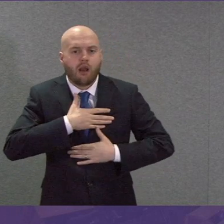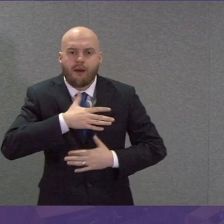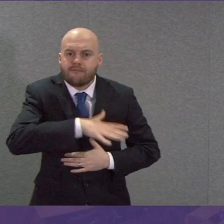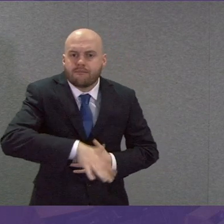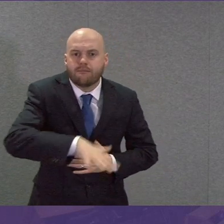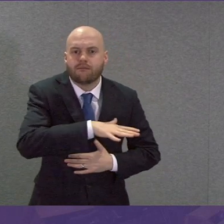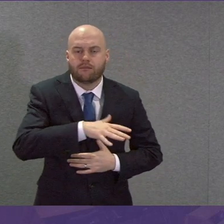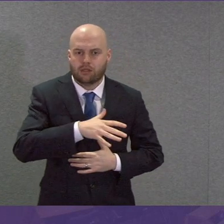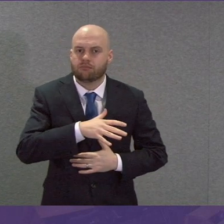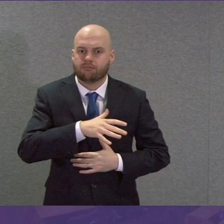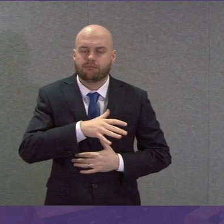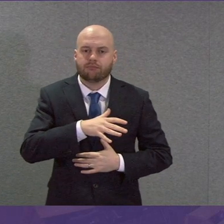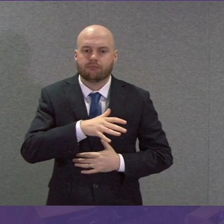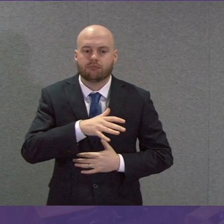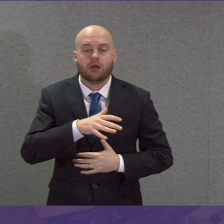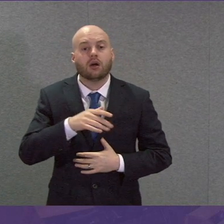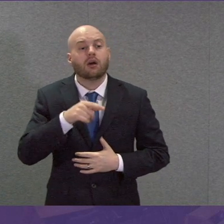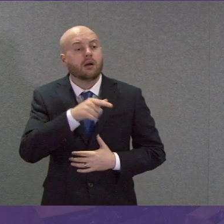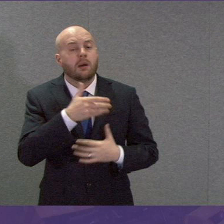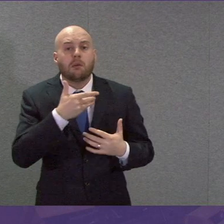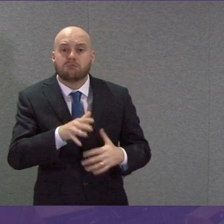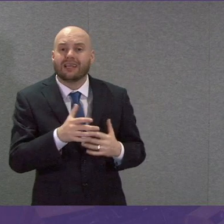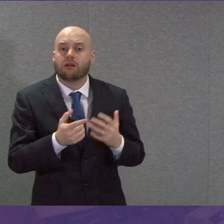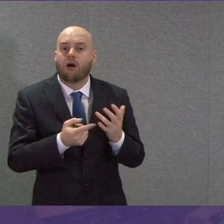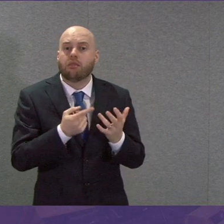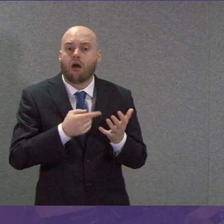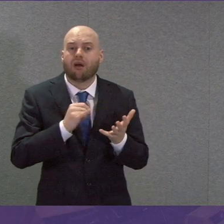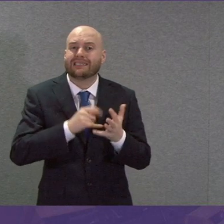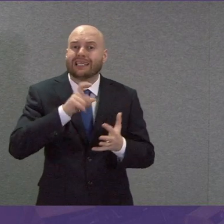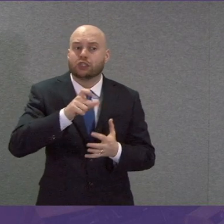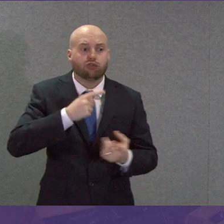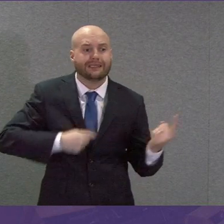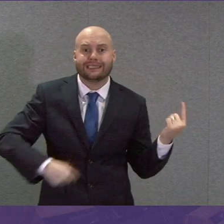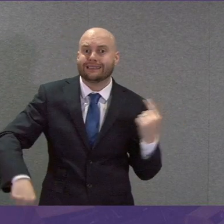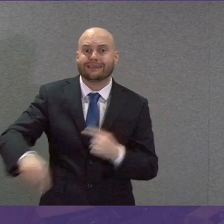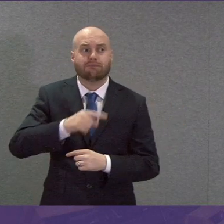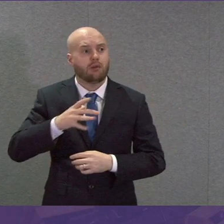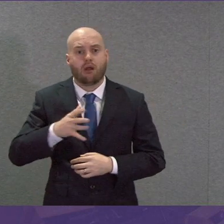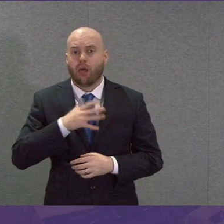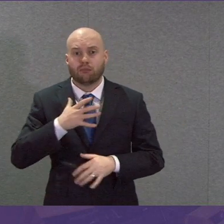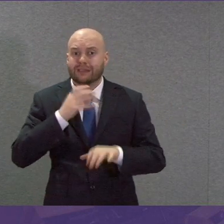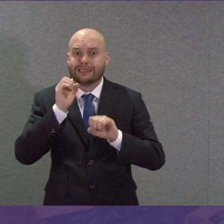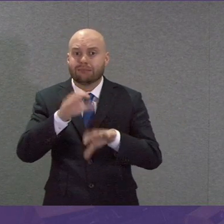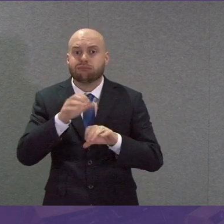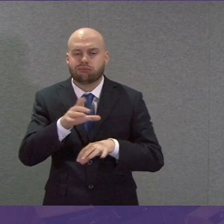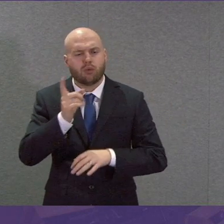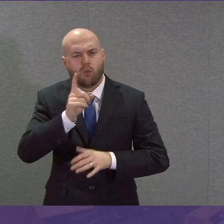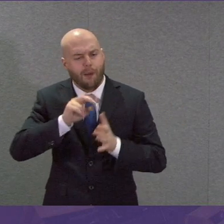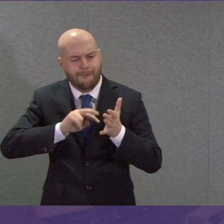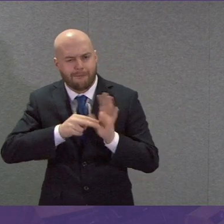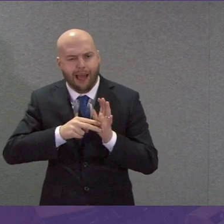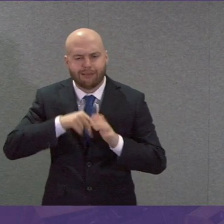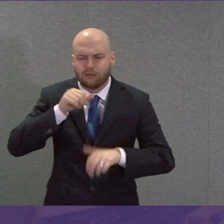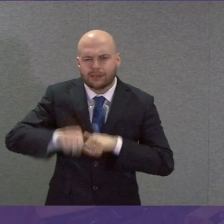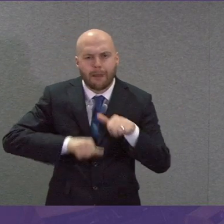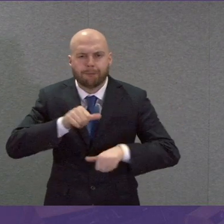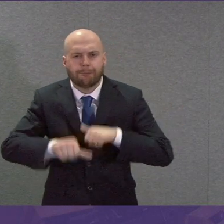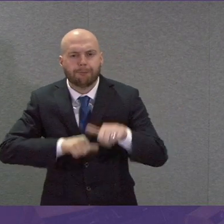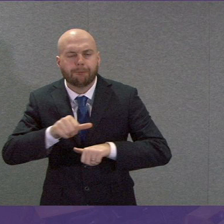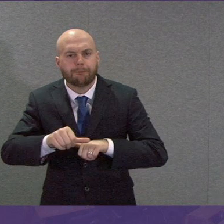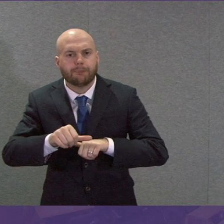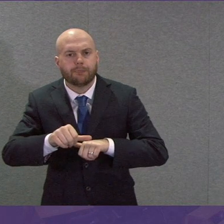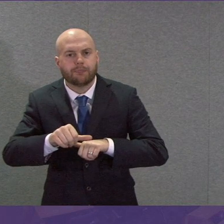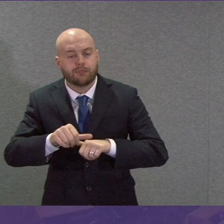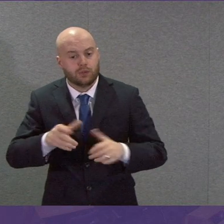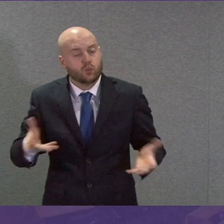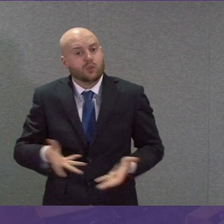Health and Sport, the Deputy First Minister and other Cabinet Secretaries have already outlined to this Chamber the steps that are being taken. Today I want to talk